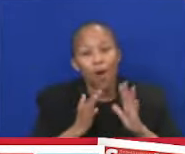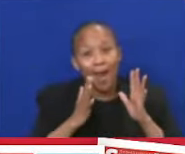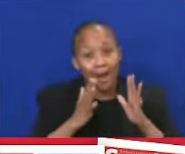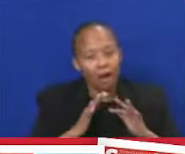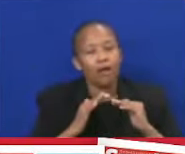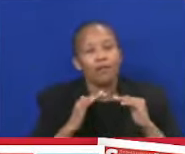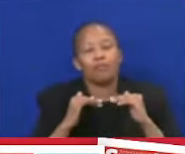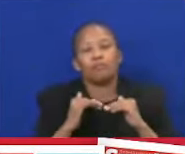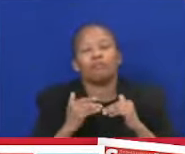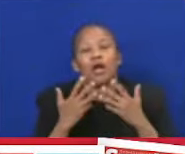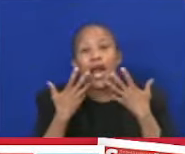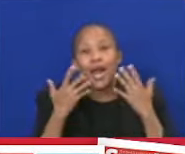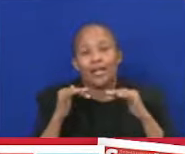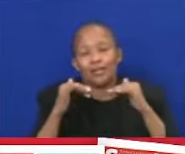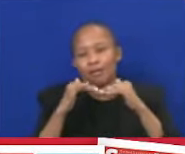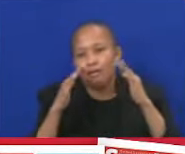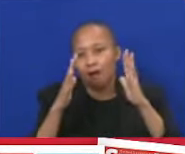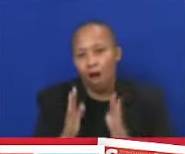and